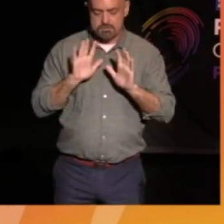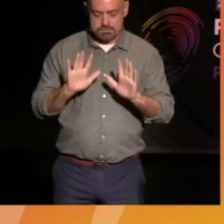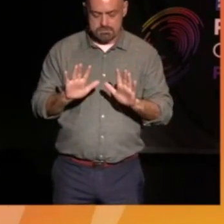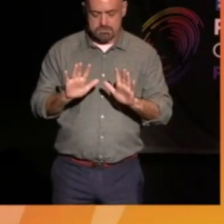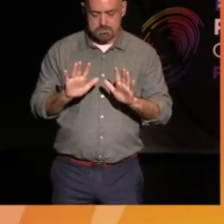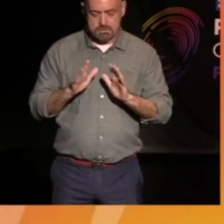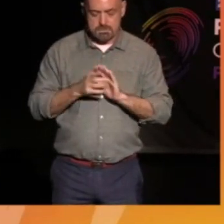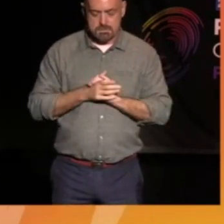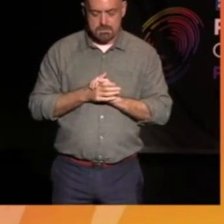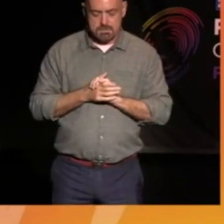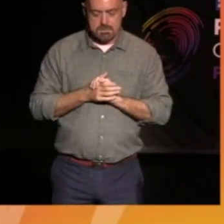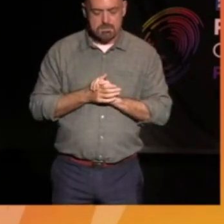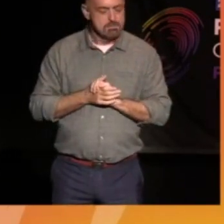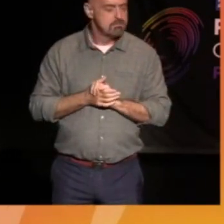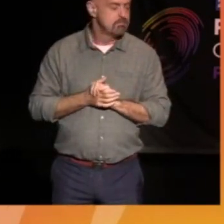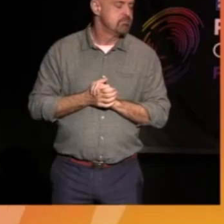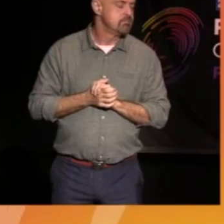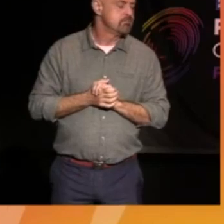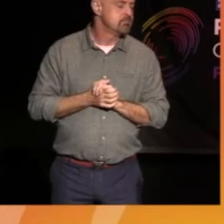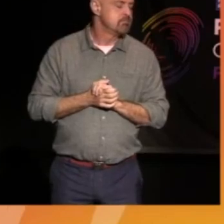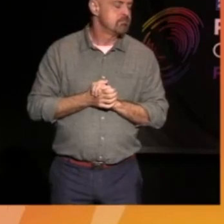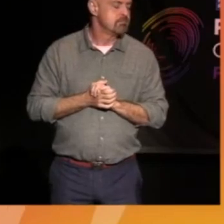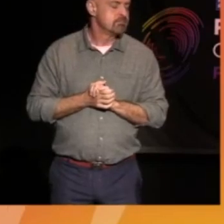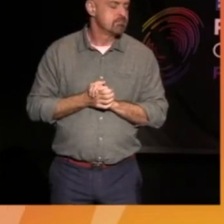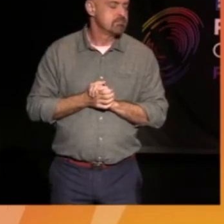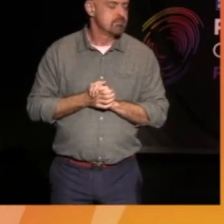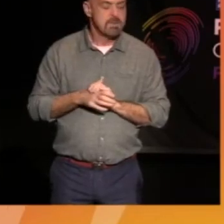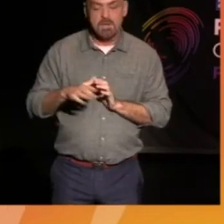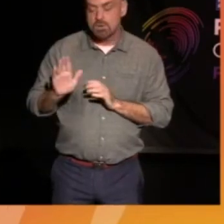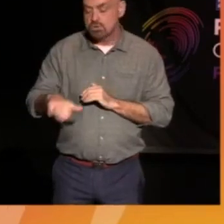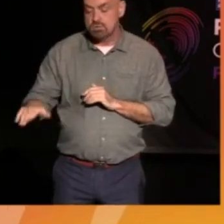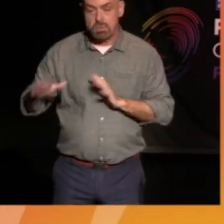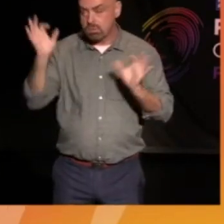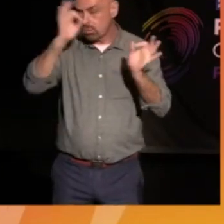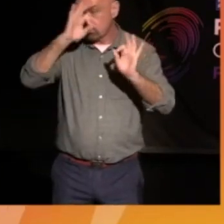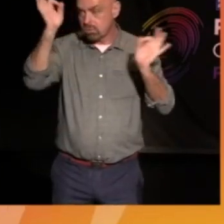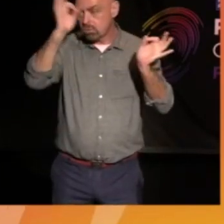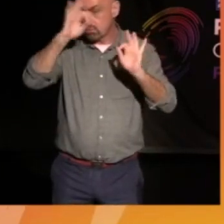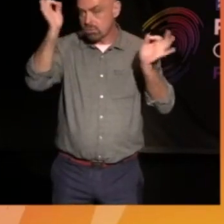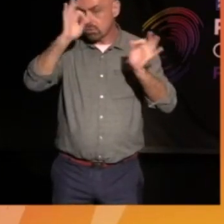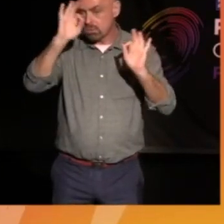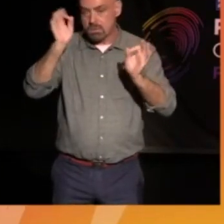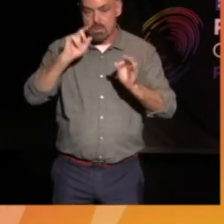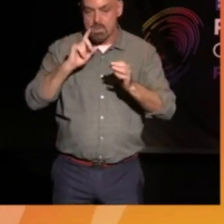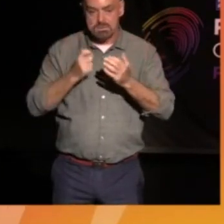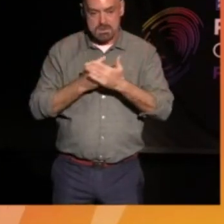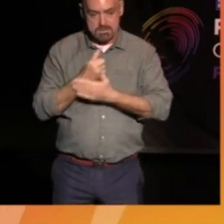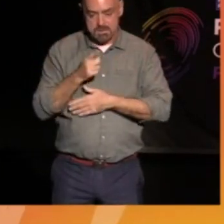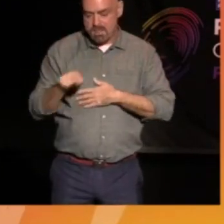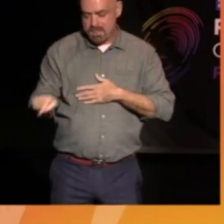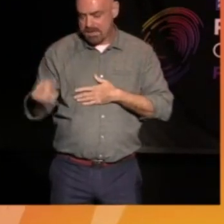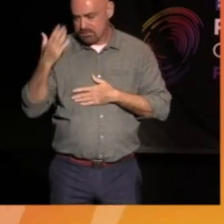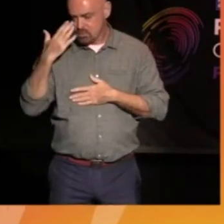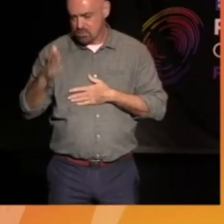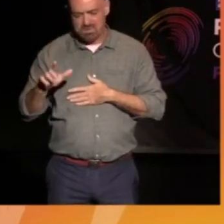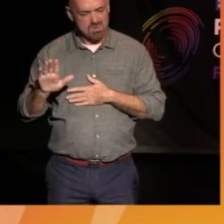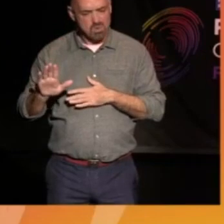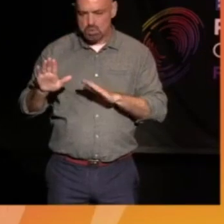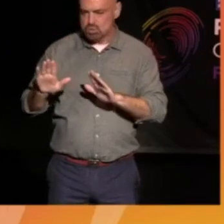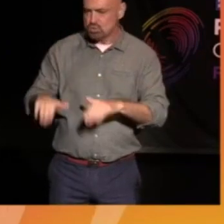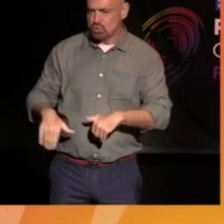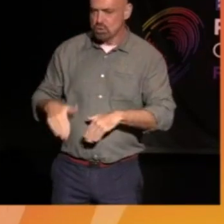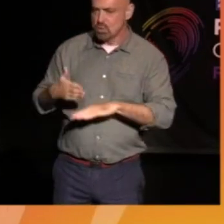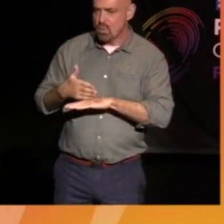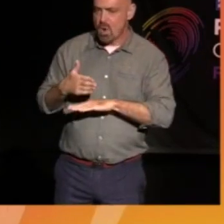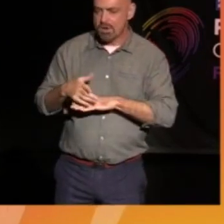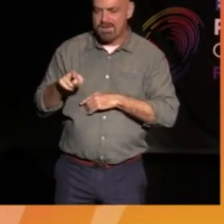the time they are rescued, they don't know what is happening, because they doesn't know that they should not work, and this is